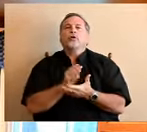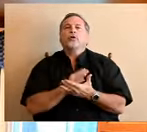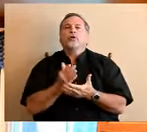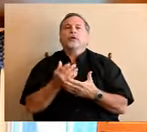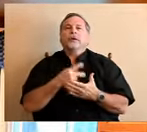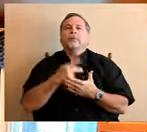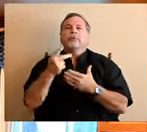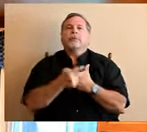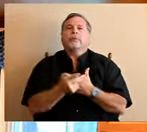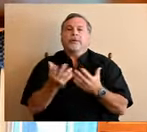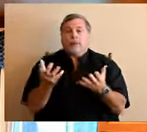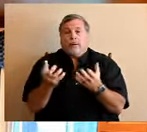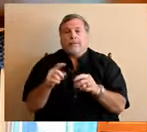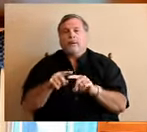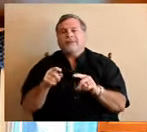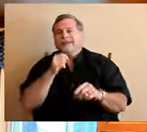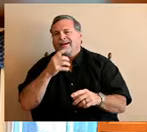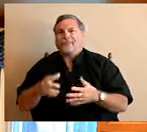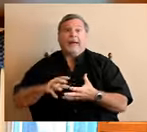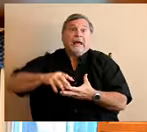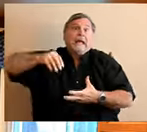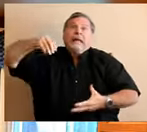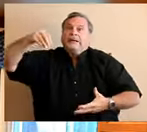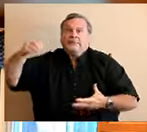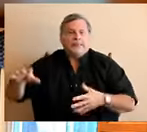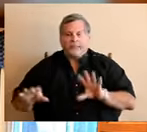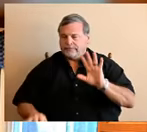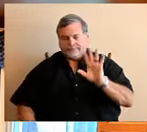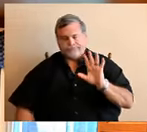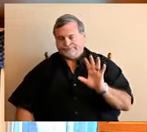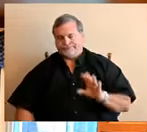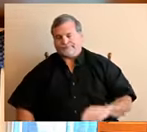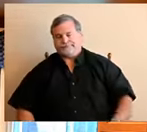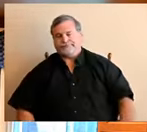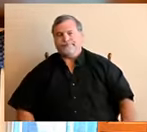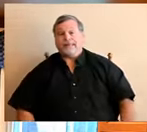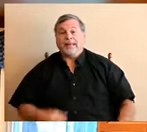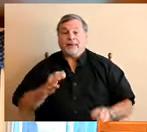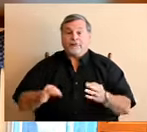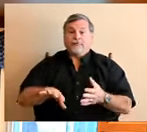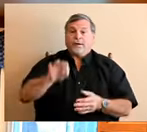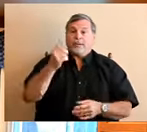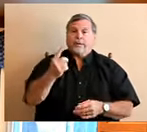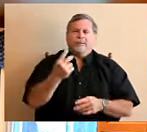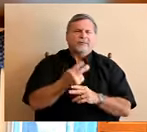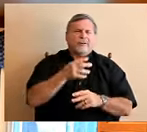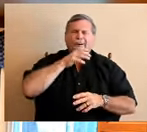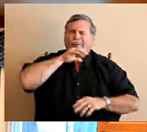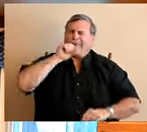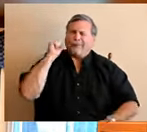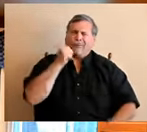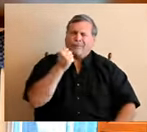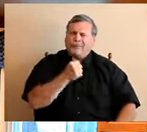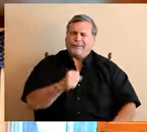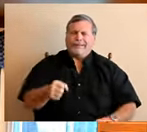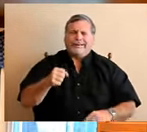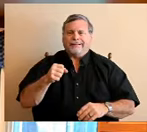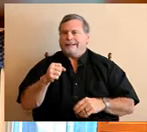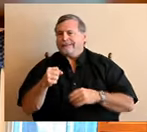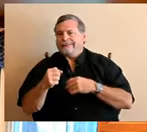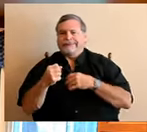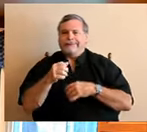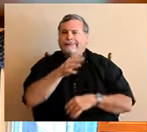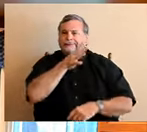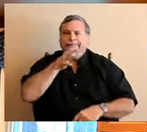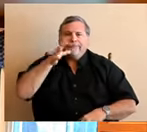People want them, but they're not going to be outrageous if you're getting a used one. If you happen to get one that looks like it's been left out in a barn for